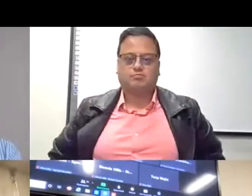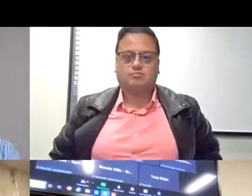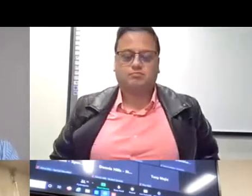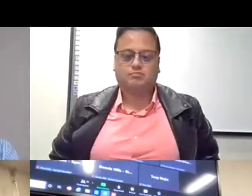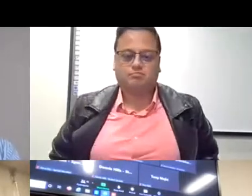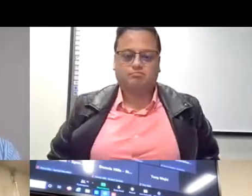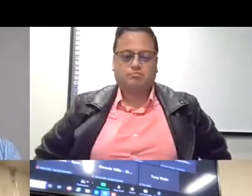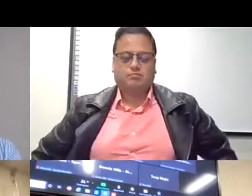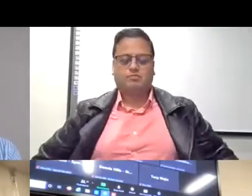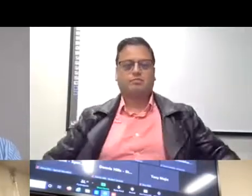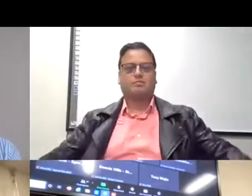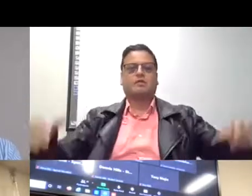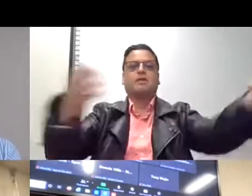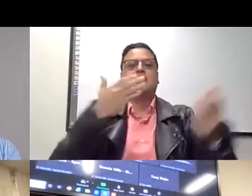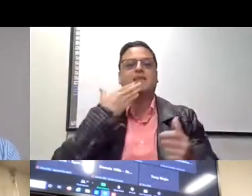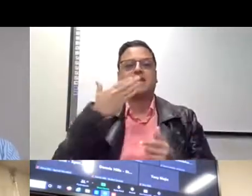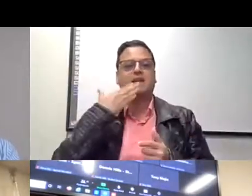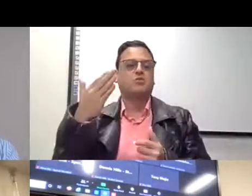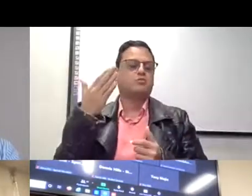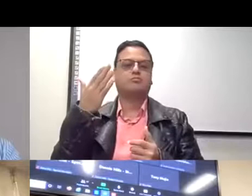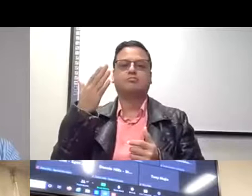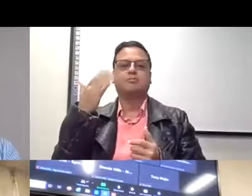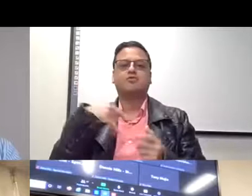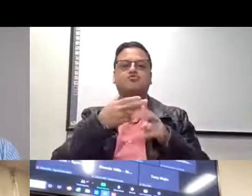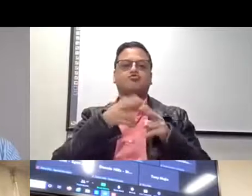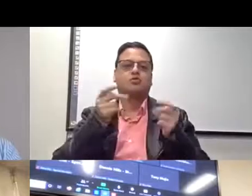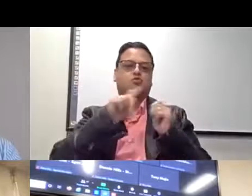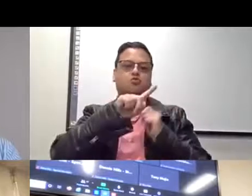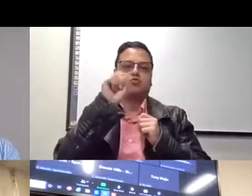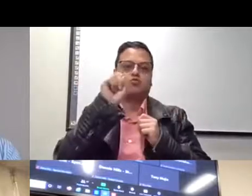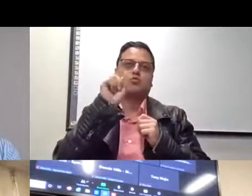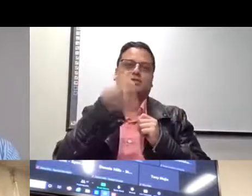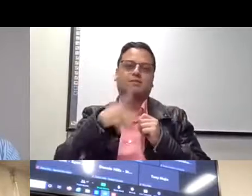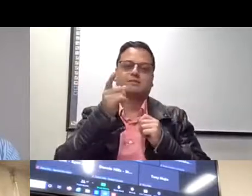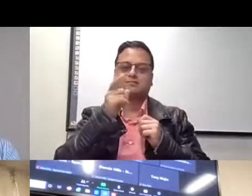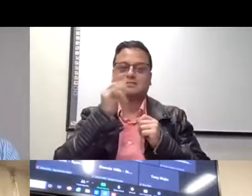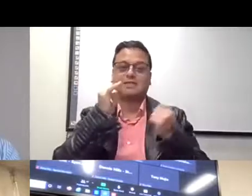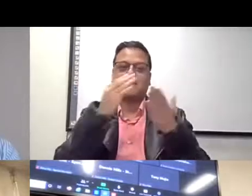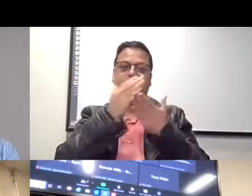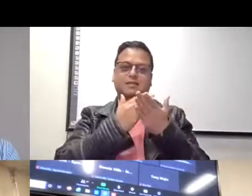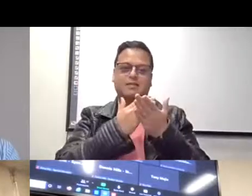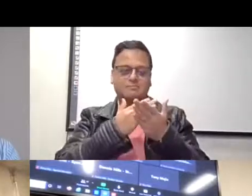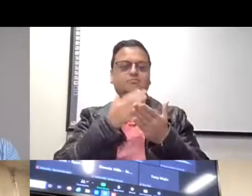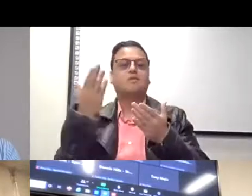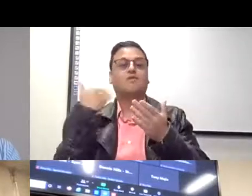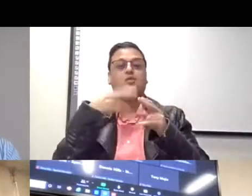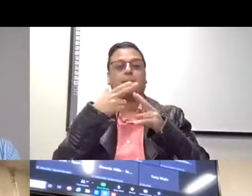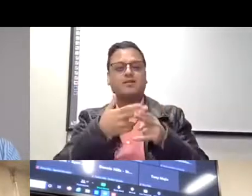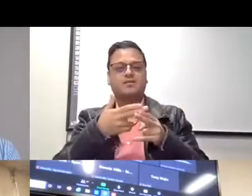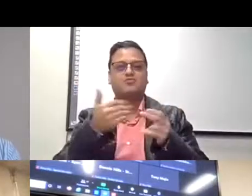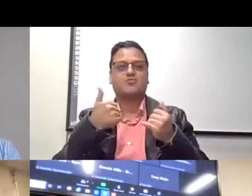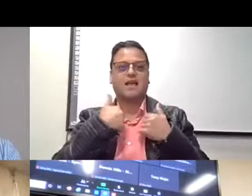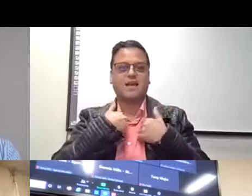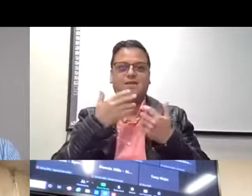Thank you, Superintendent Ochoa. And just one quick clarifying question. Again, we are, it is not listed, but you mentioned this earlier. We are having